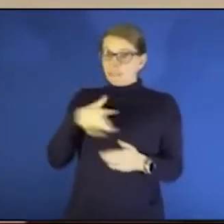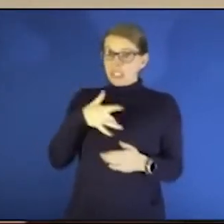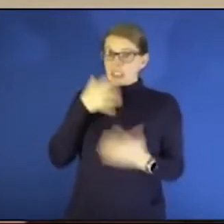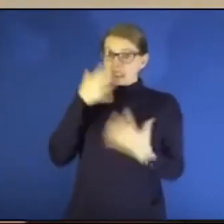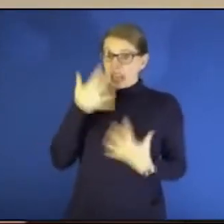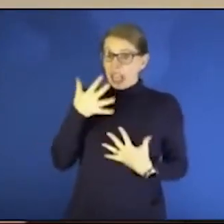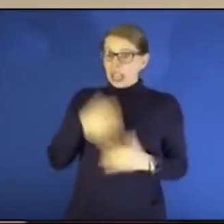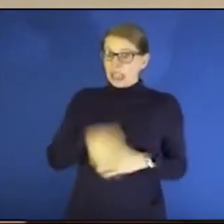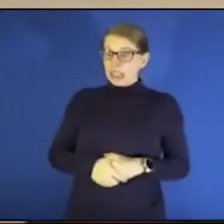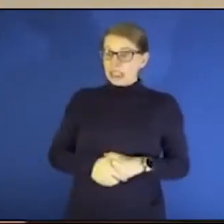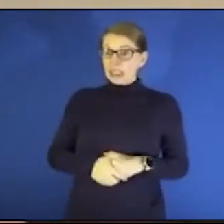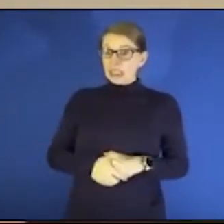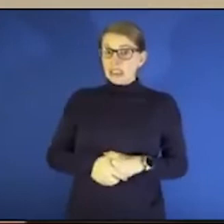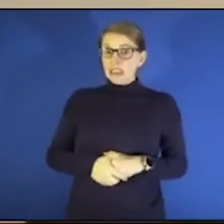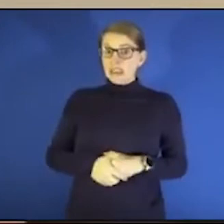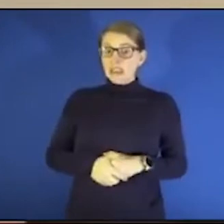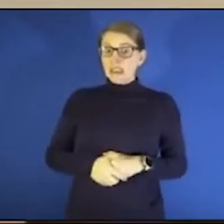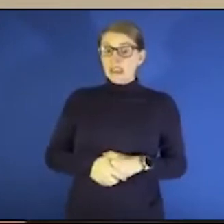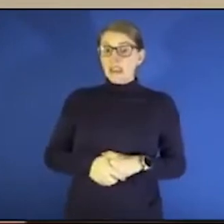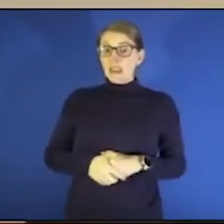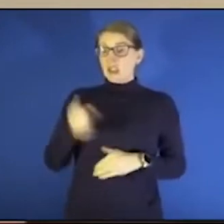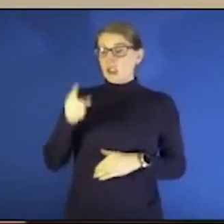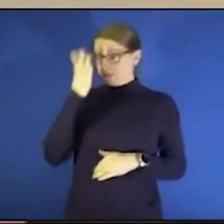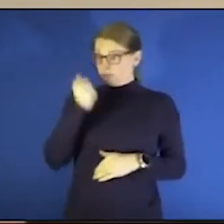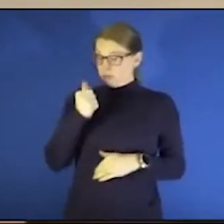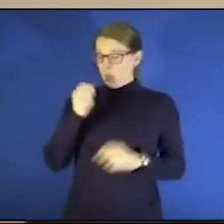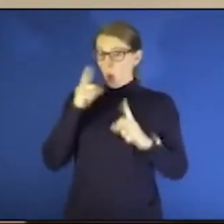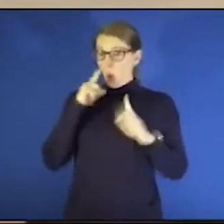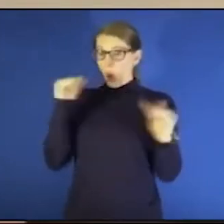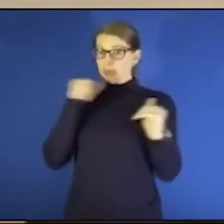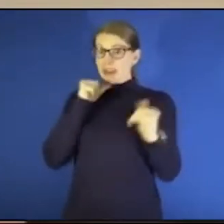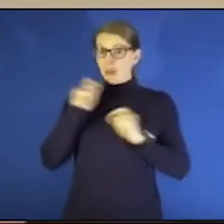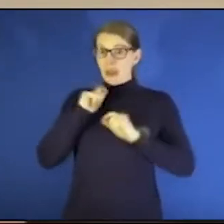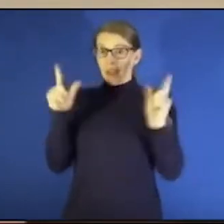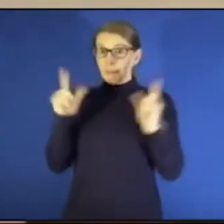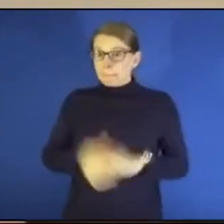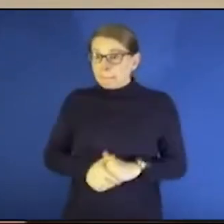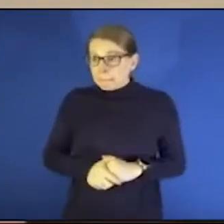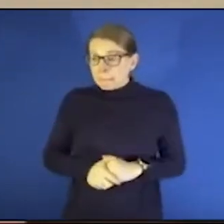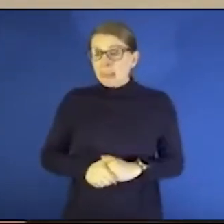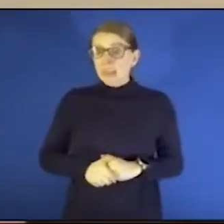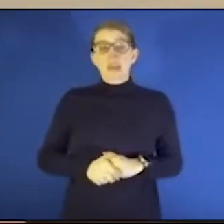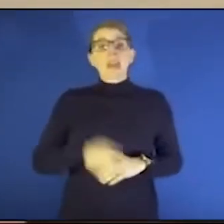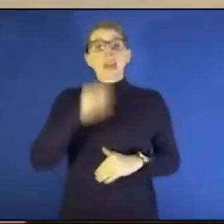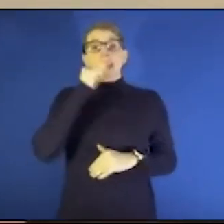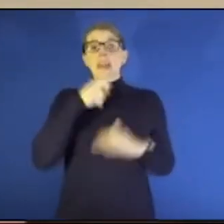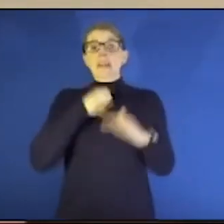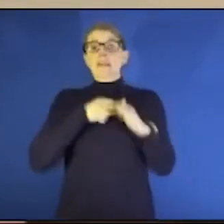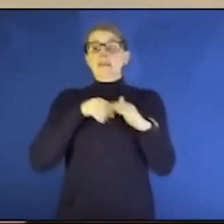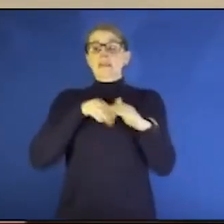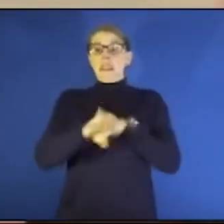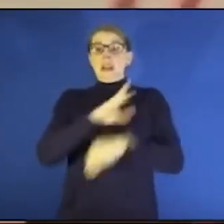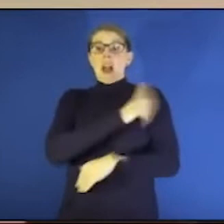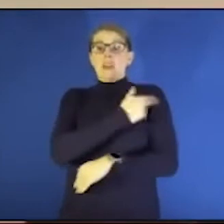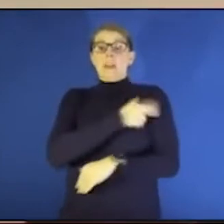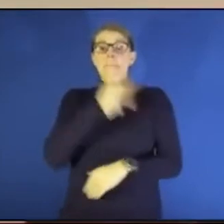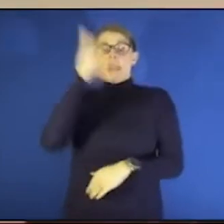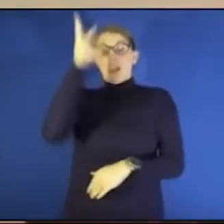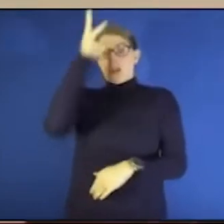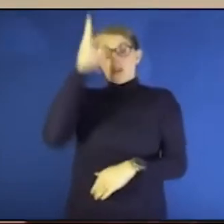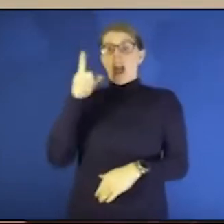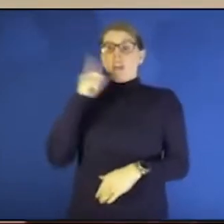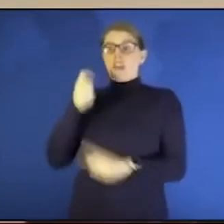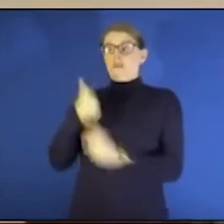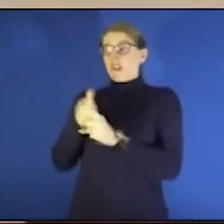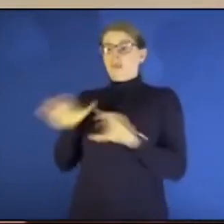falling asleep and not waking up? I can't tell you the number of kids who come to the hospital where the parents really feel like, oh, I thought my kid was doing